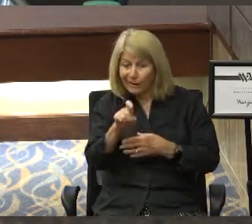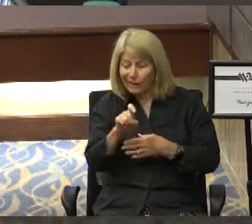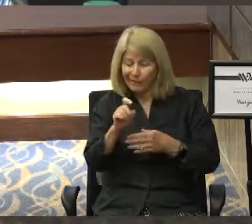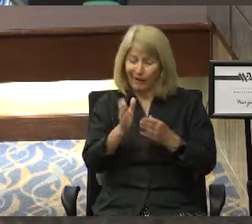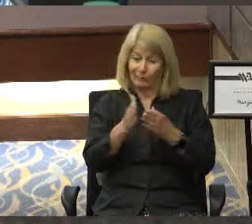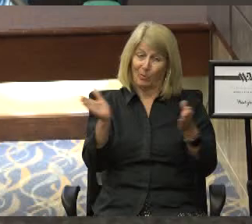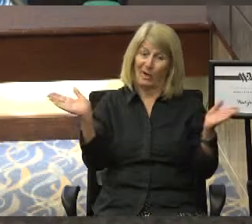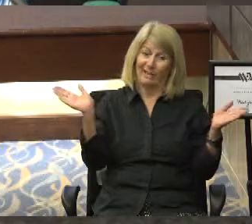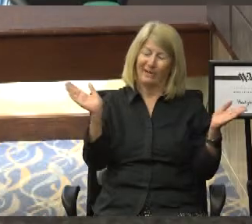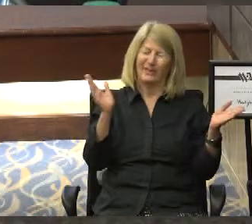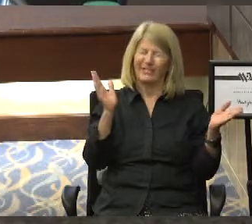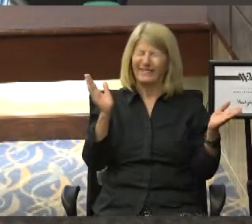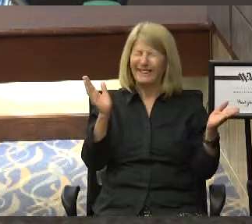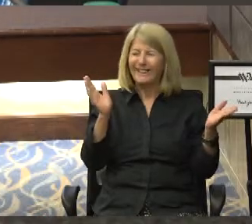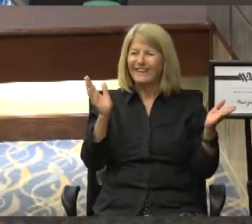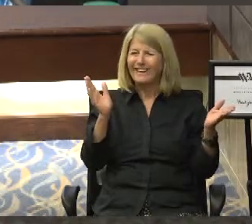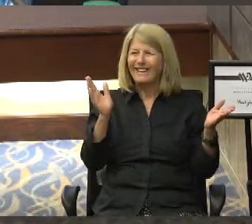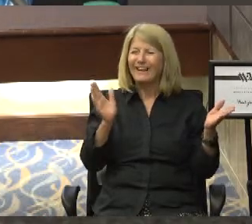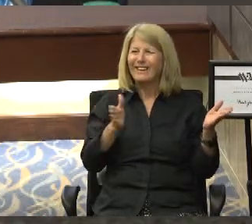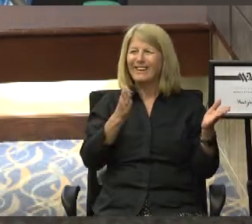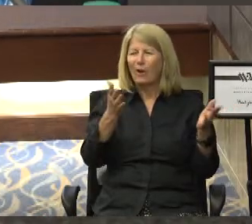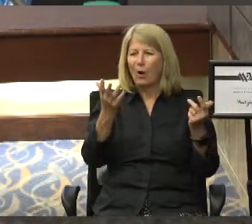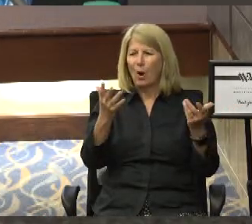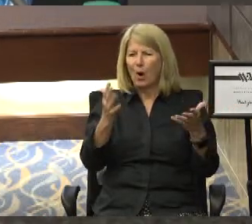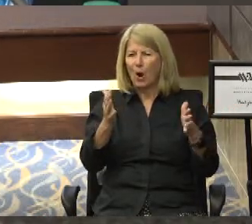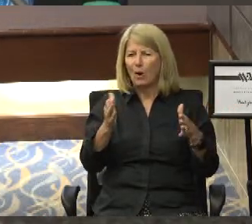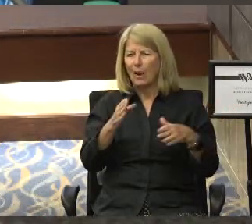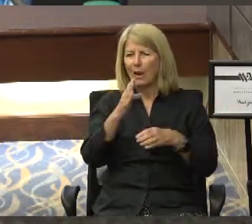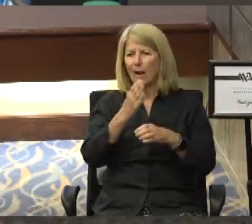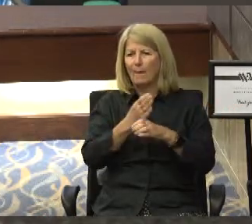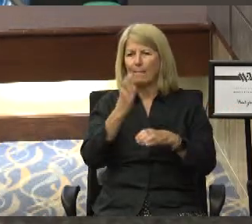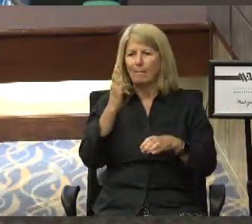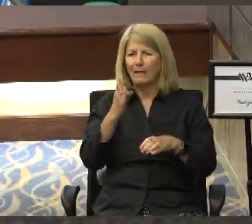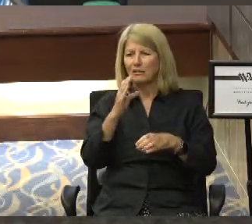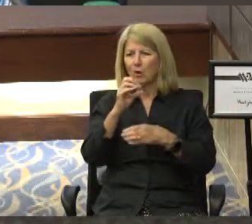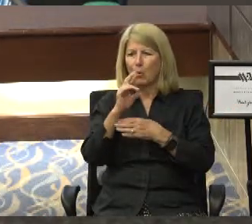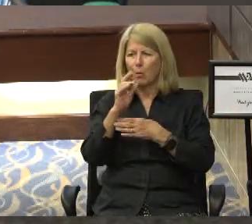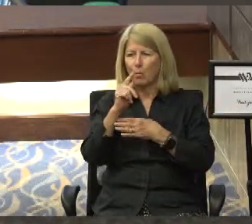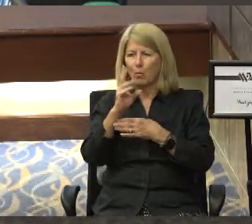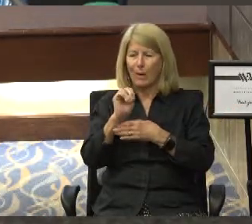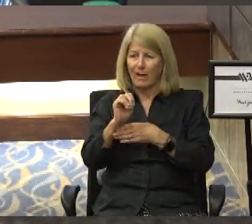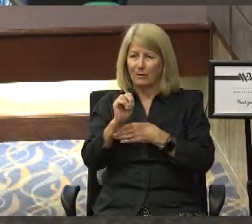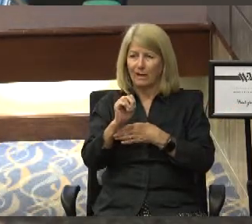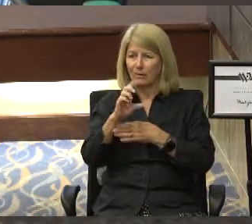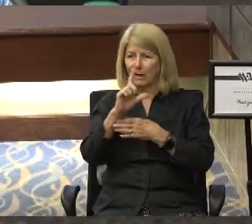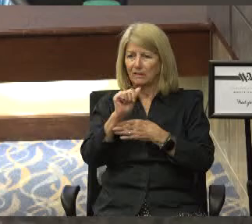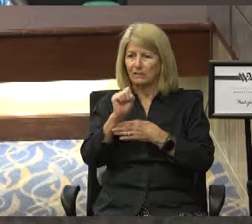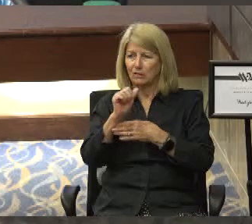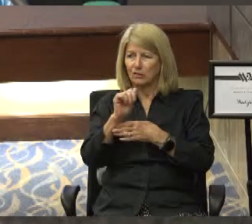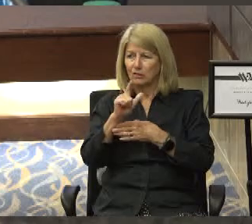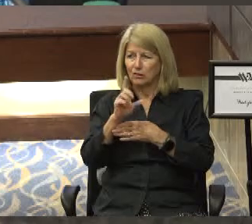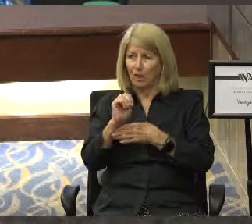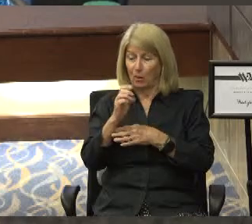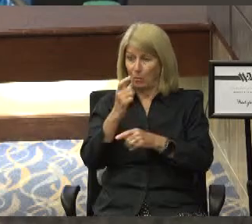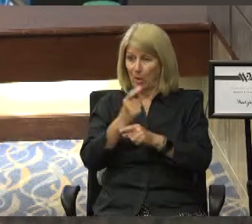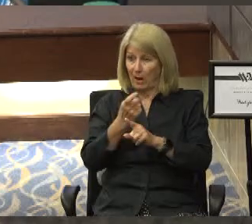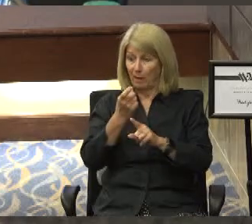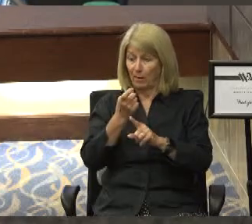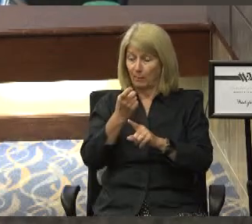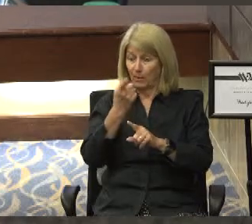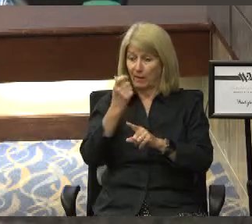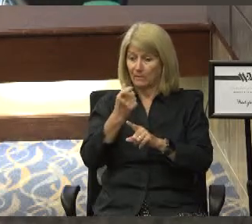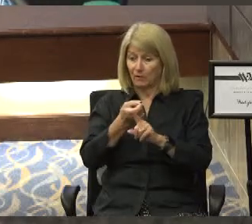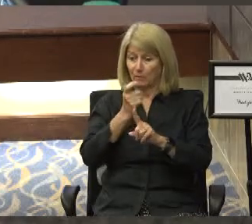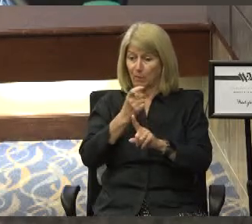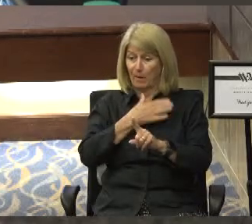Everybody. There is already a bus route down LaSalle with Waco Transit, right? Because from my office, I see